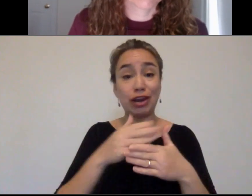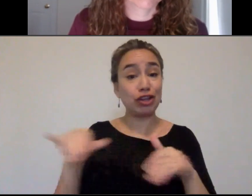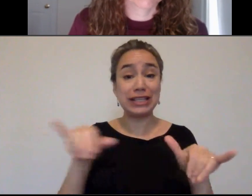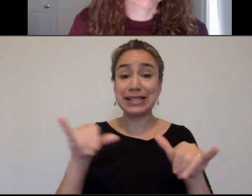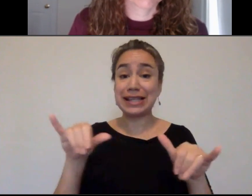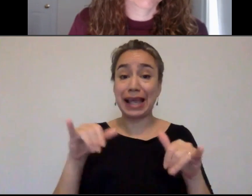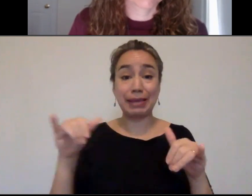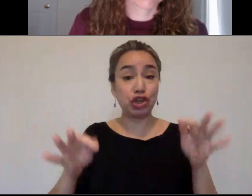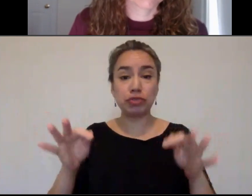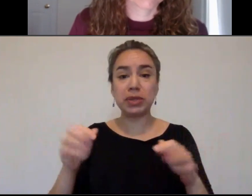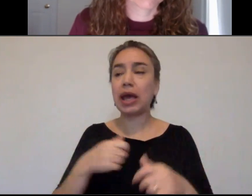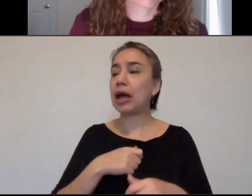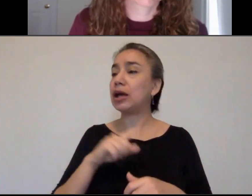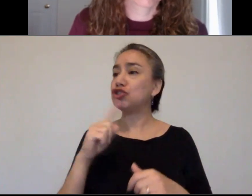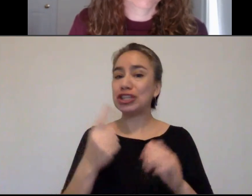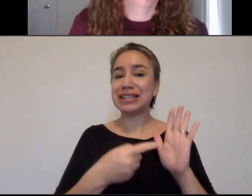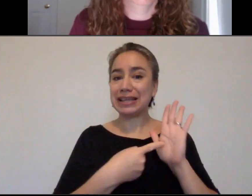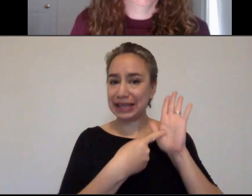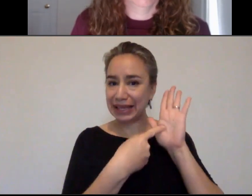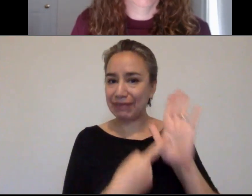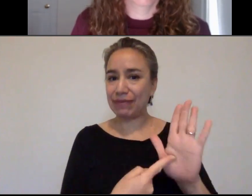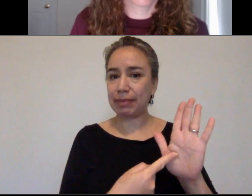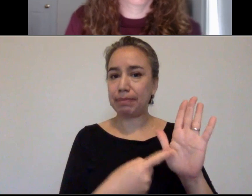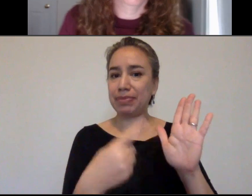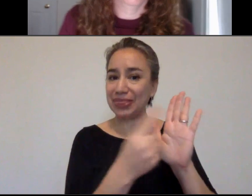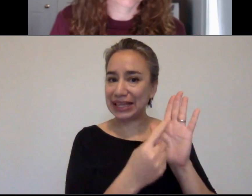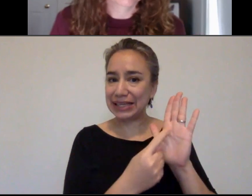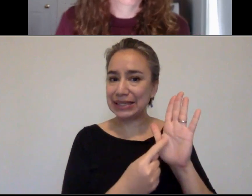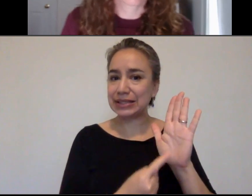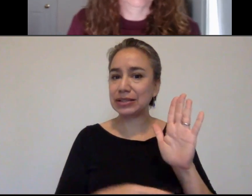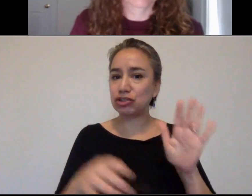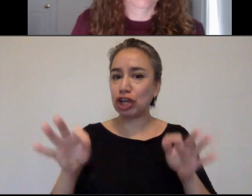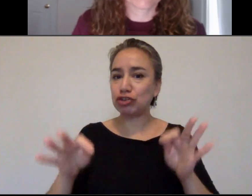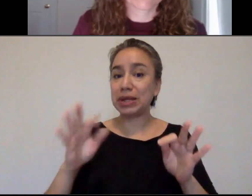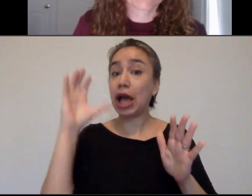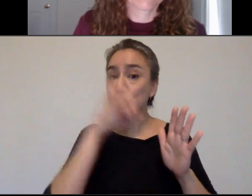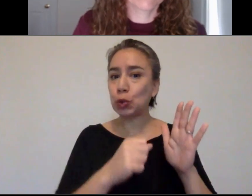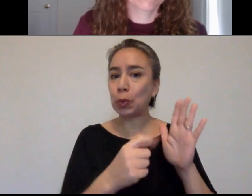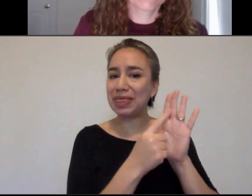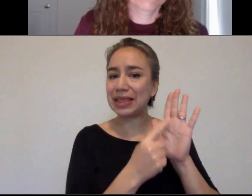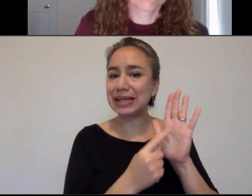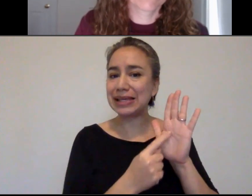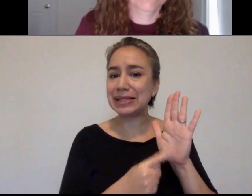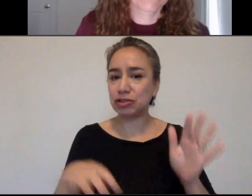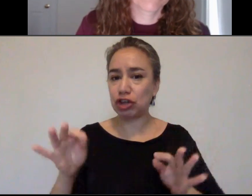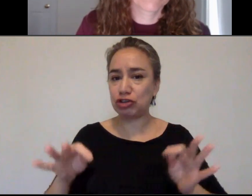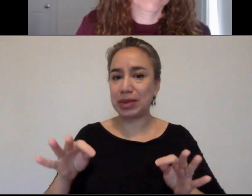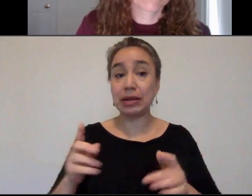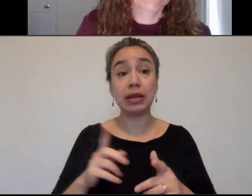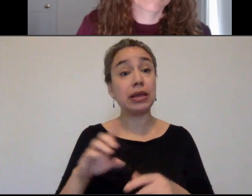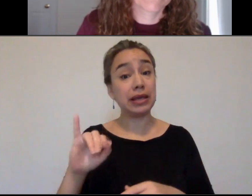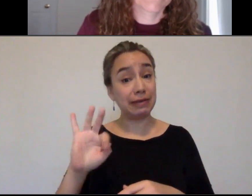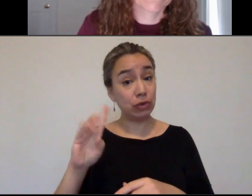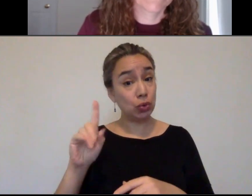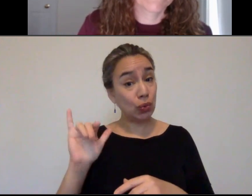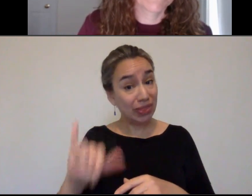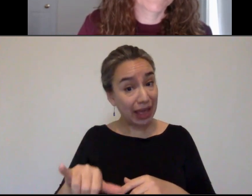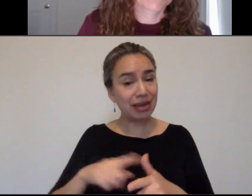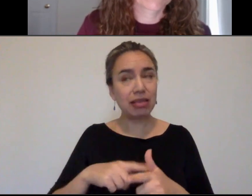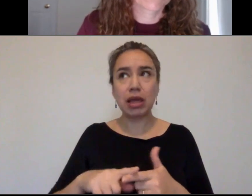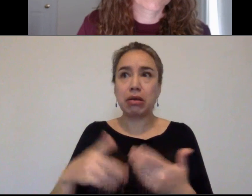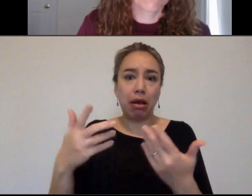judgments. These are the judgments. And once you start doing that, then it becomes easier to start working with other languages as your data.